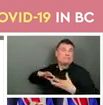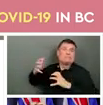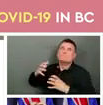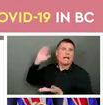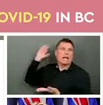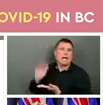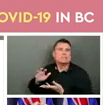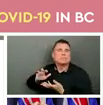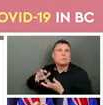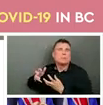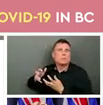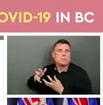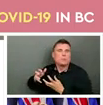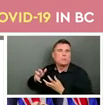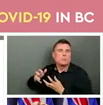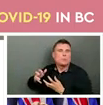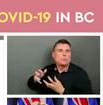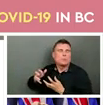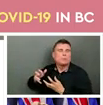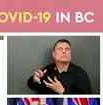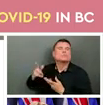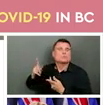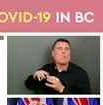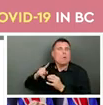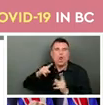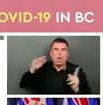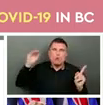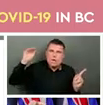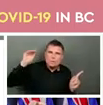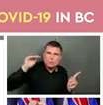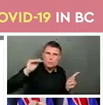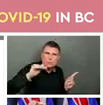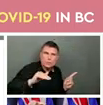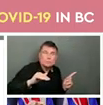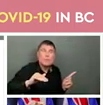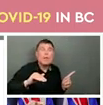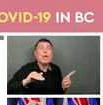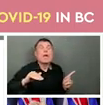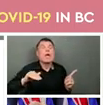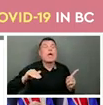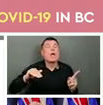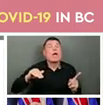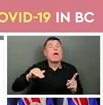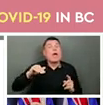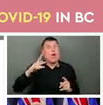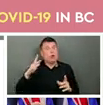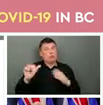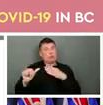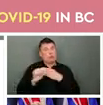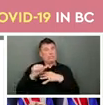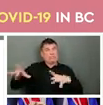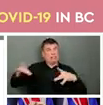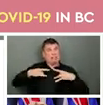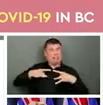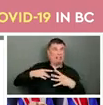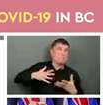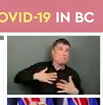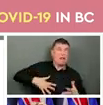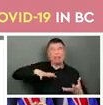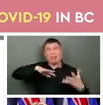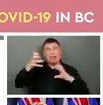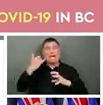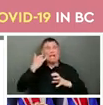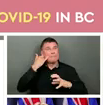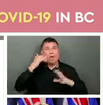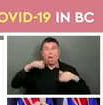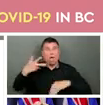board, they are considerably lower in people who are immunized than non-immunized. This is a little bit more